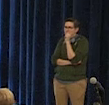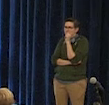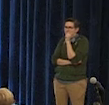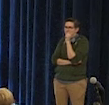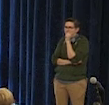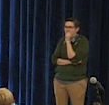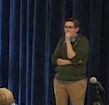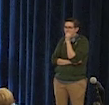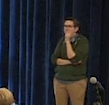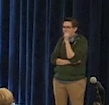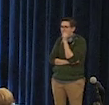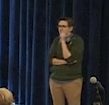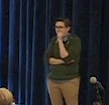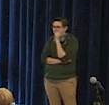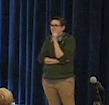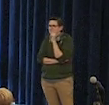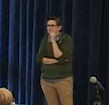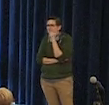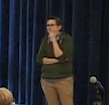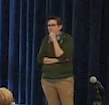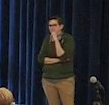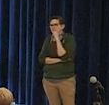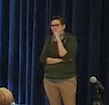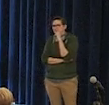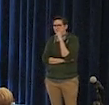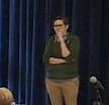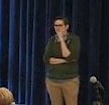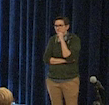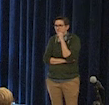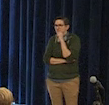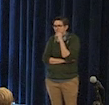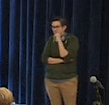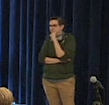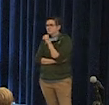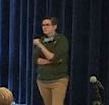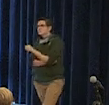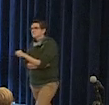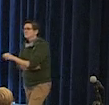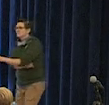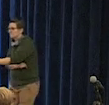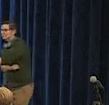like it's much more US-based people than people that's outside of the US.